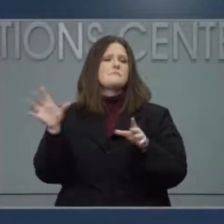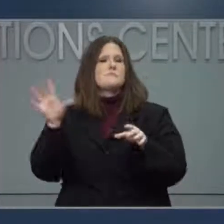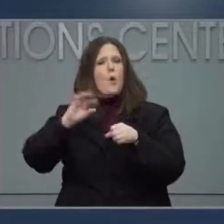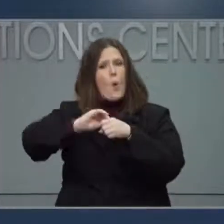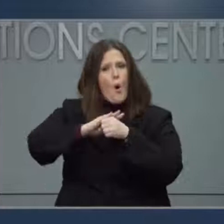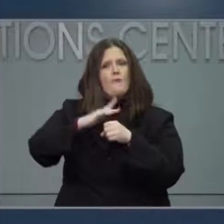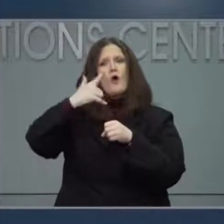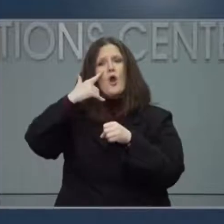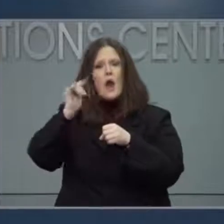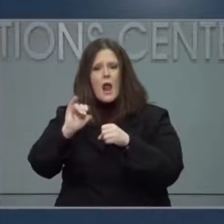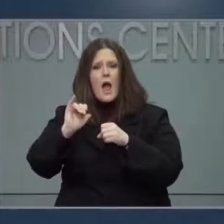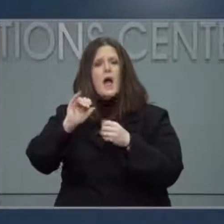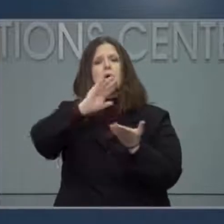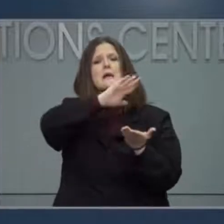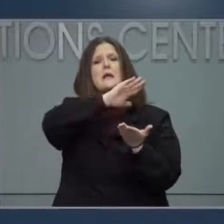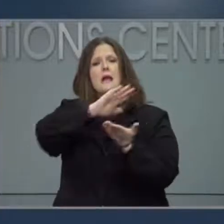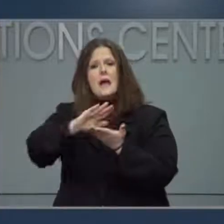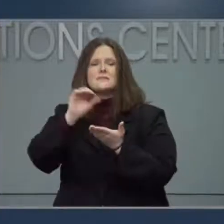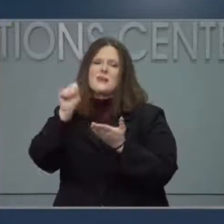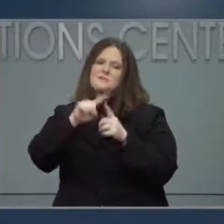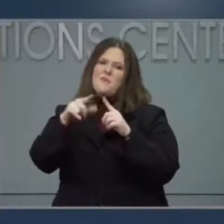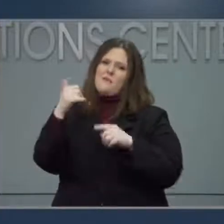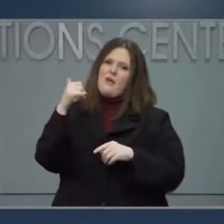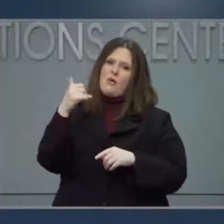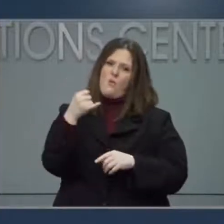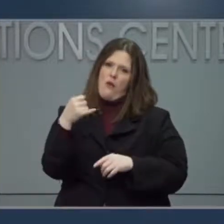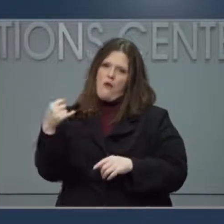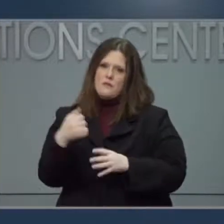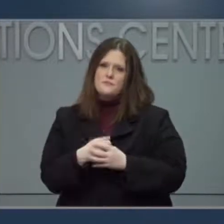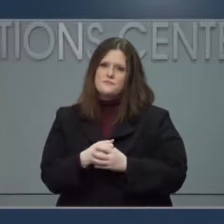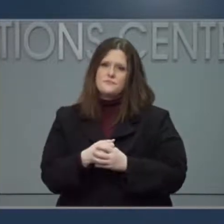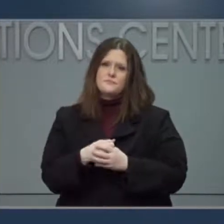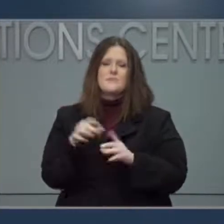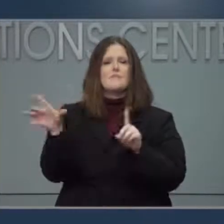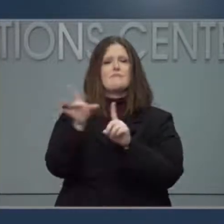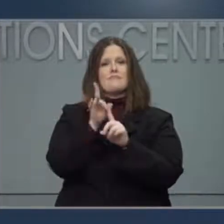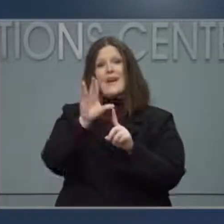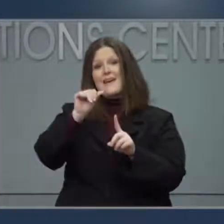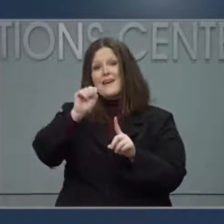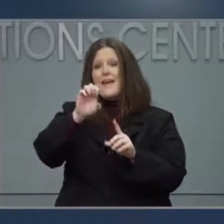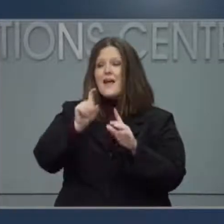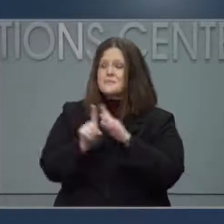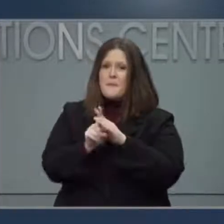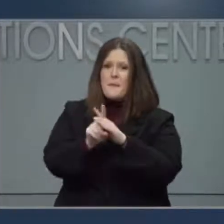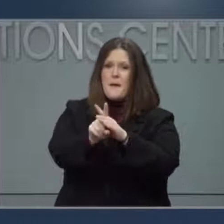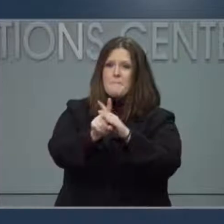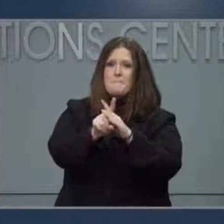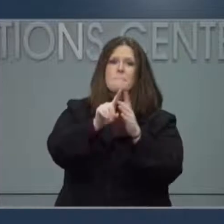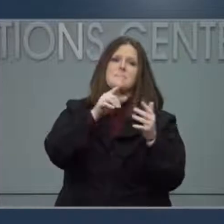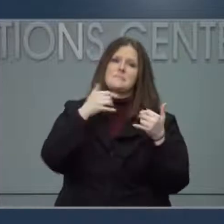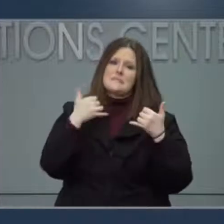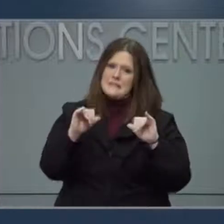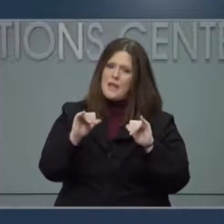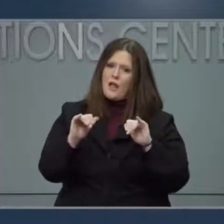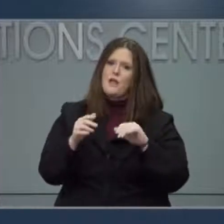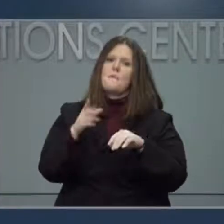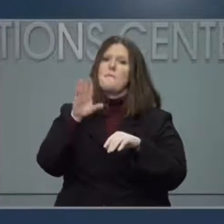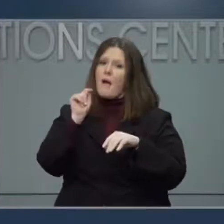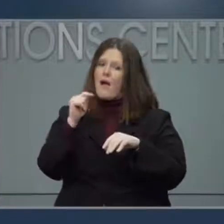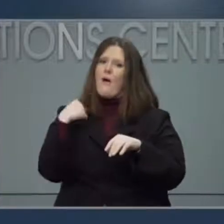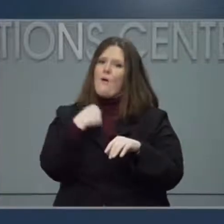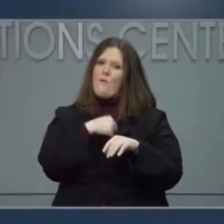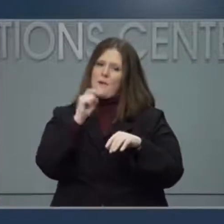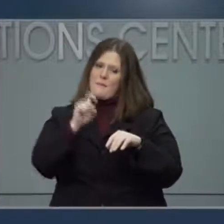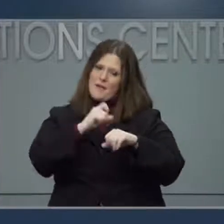is decreasing. However, cases remain elevated, and with those new COVID variants in the state, we need to keep our guard up. It gets a